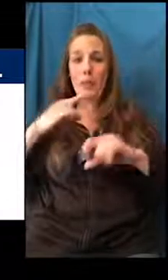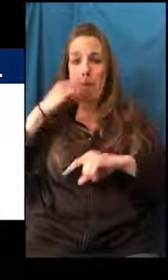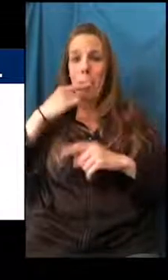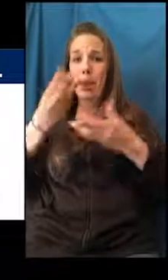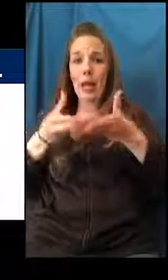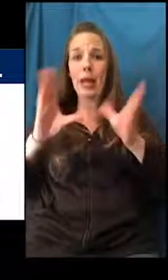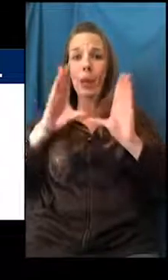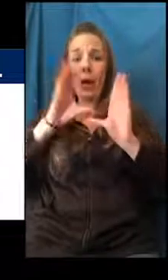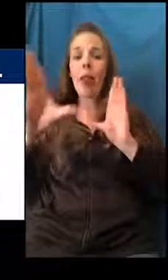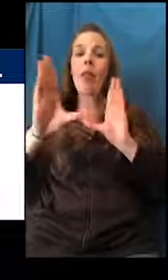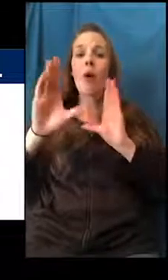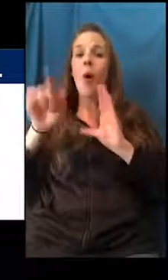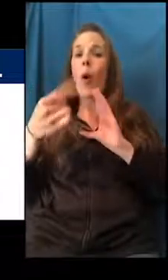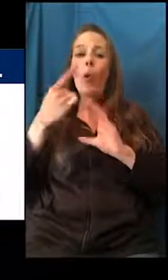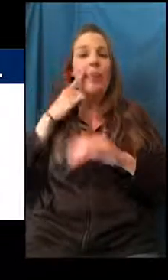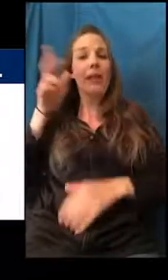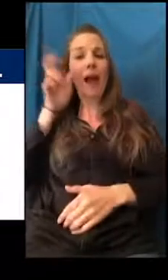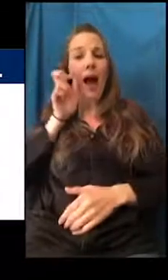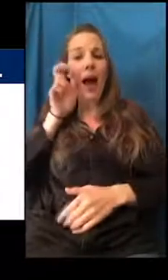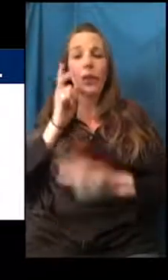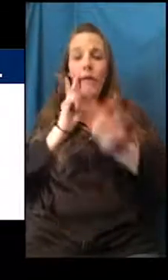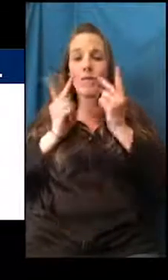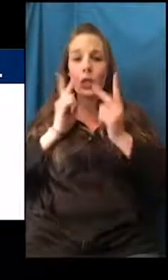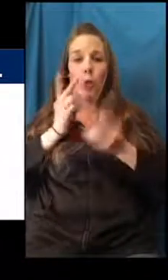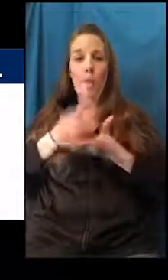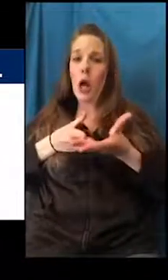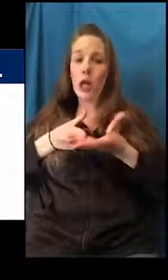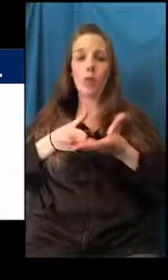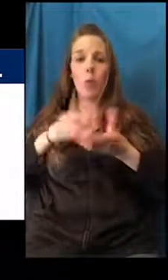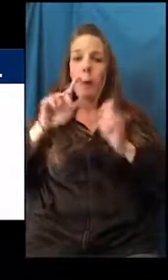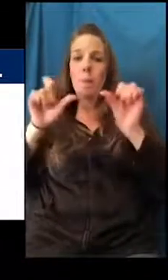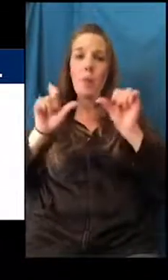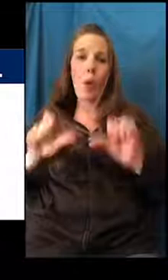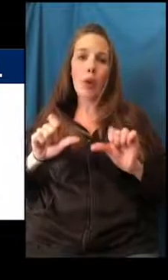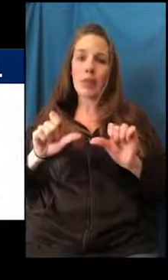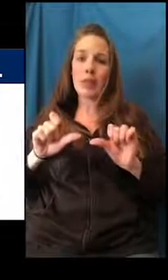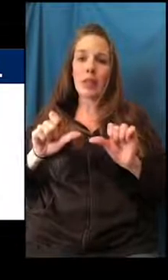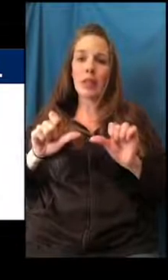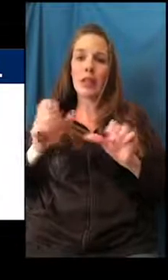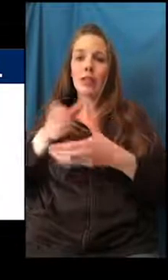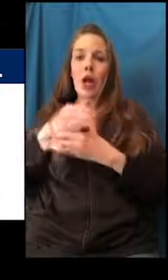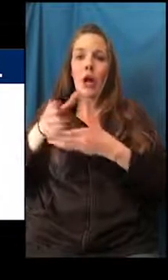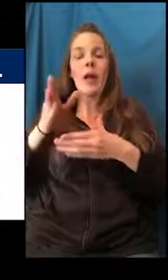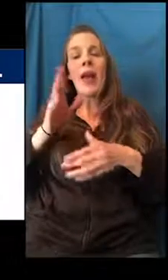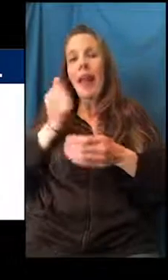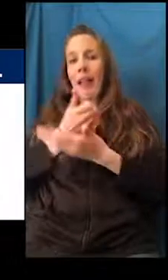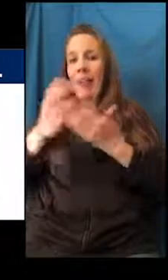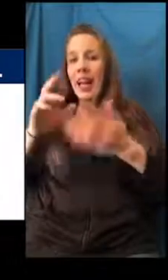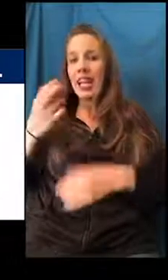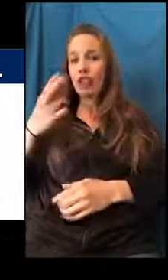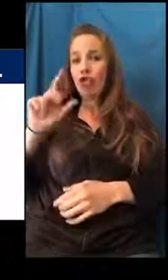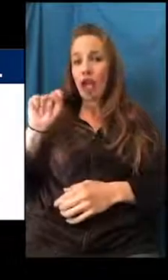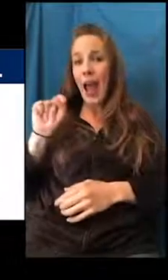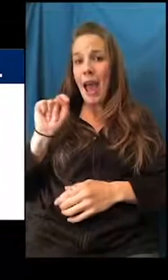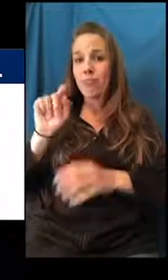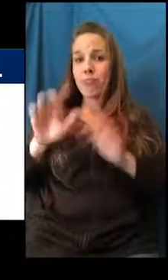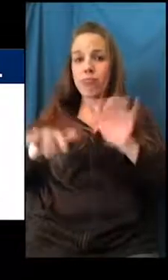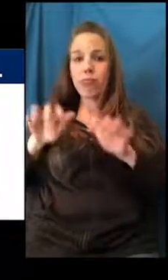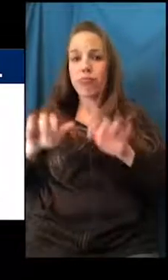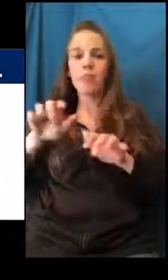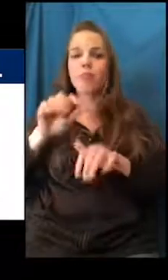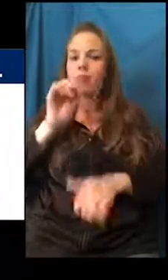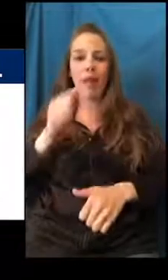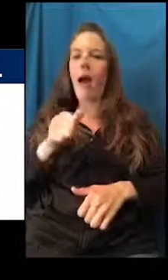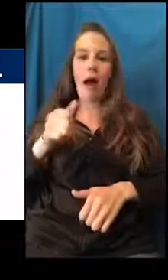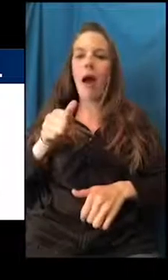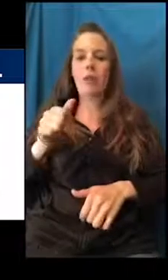the audio portion and the visual portion of the recording is shared publicly. Anything you chat into the chat box is not shared